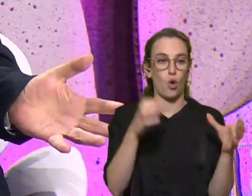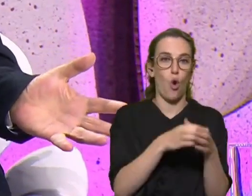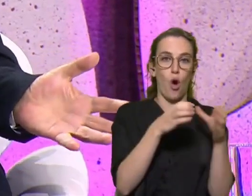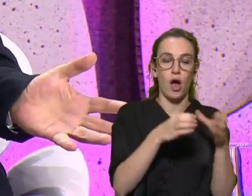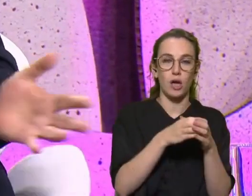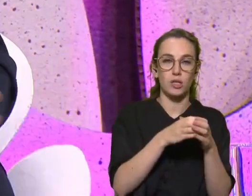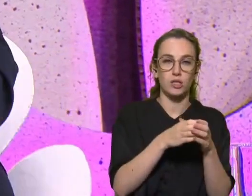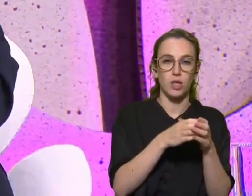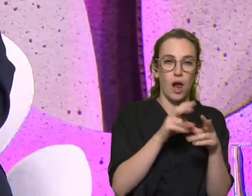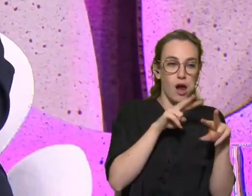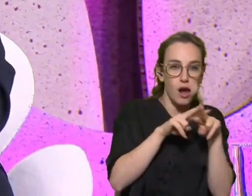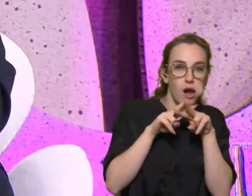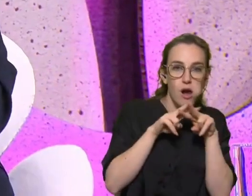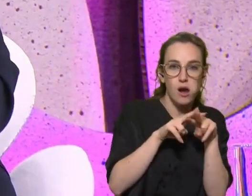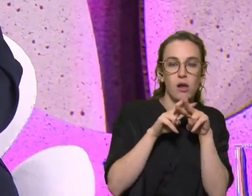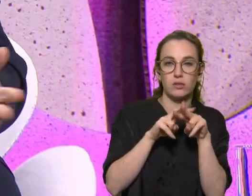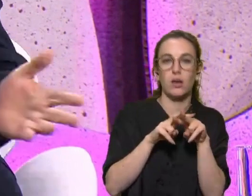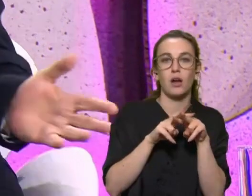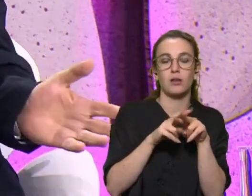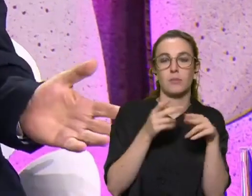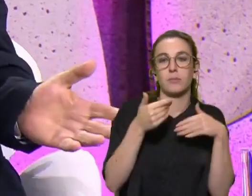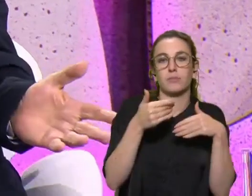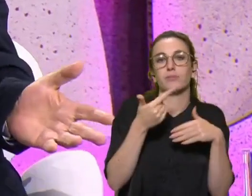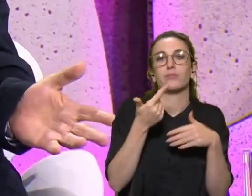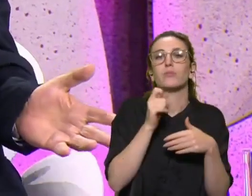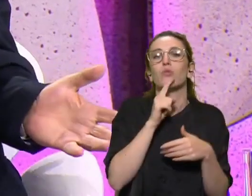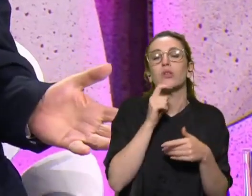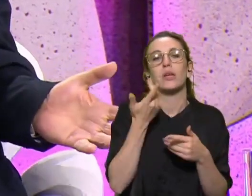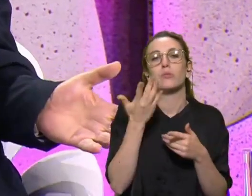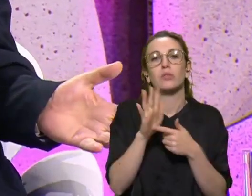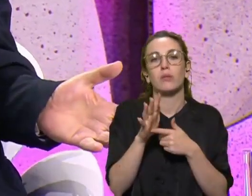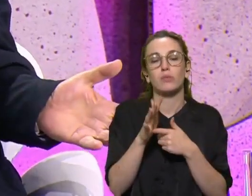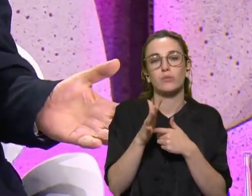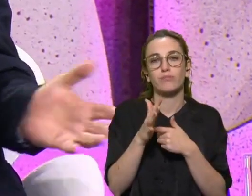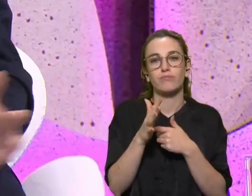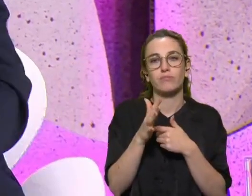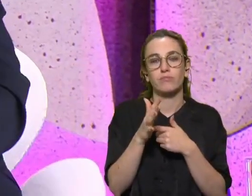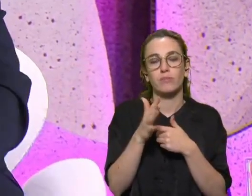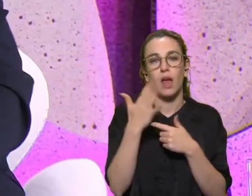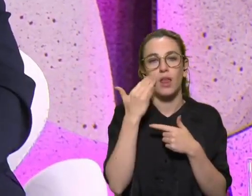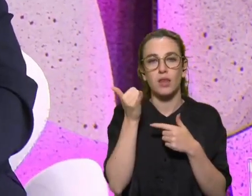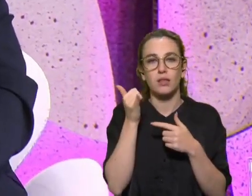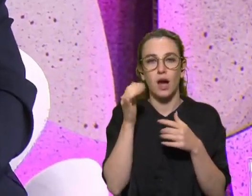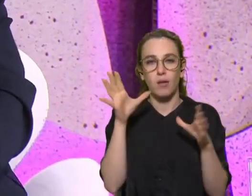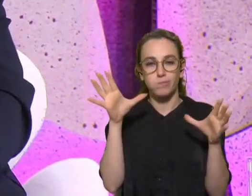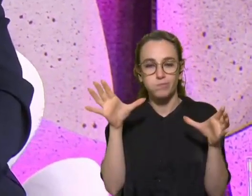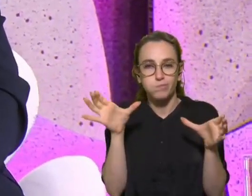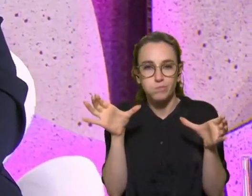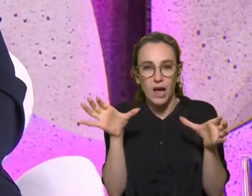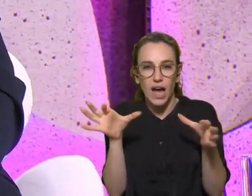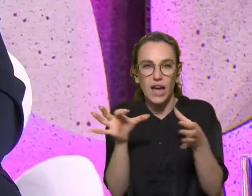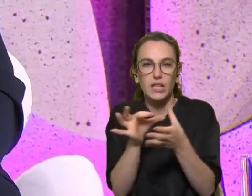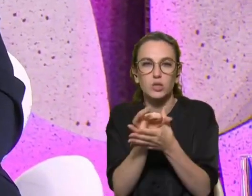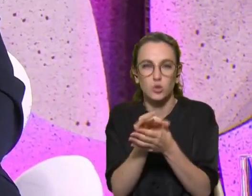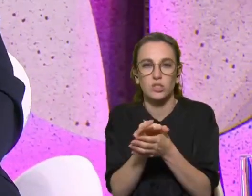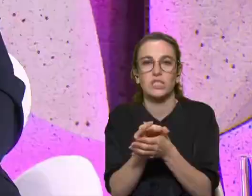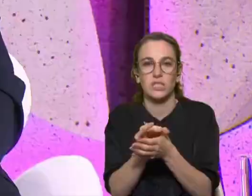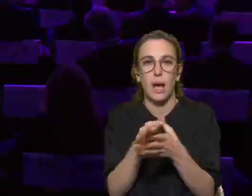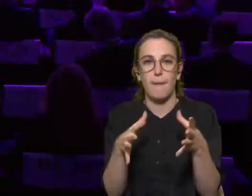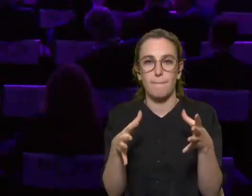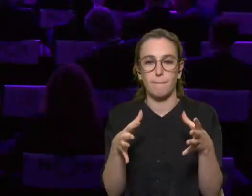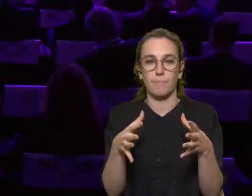of being analyzed by experts, filtering many.